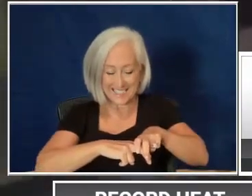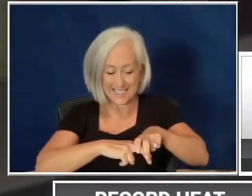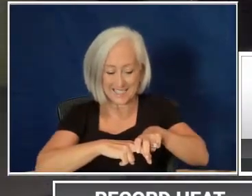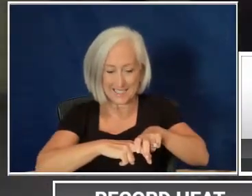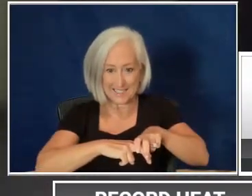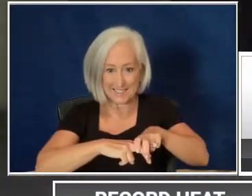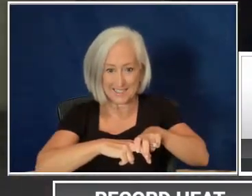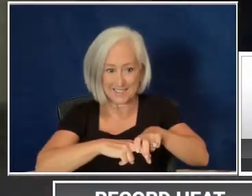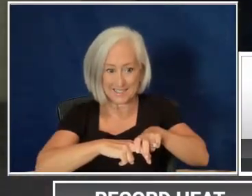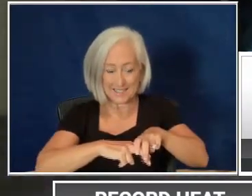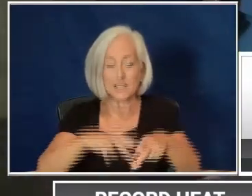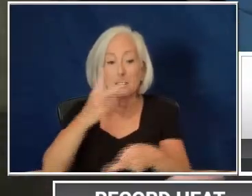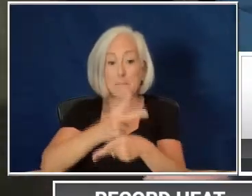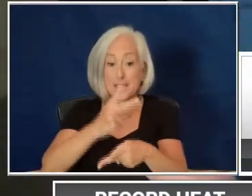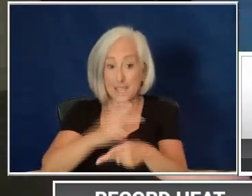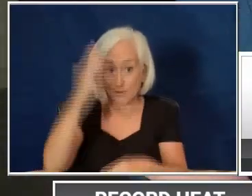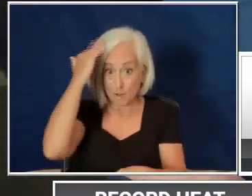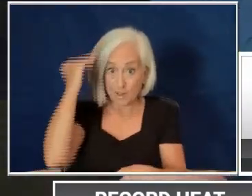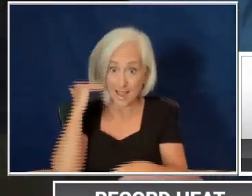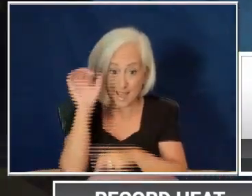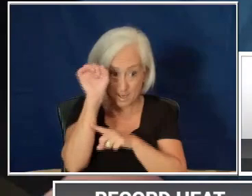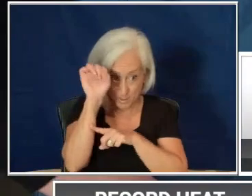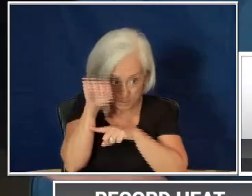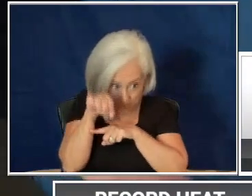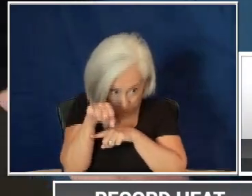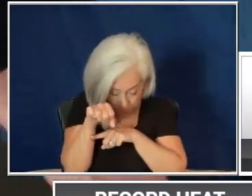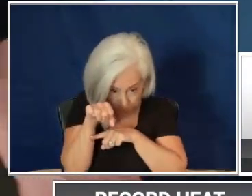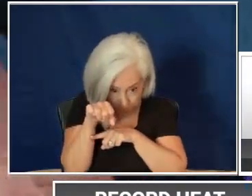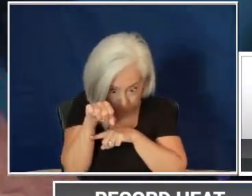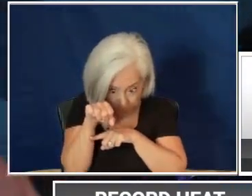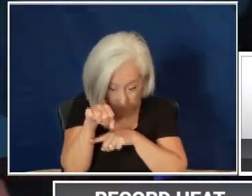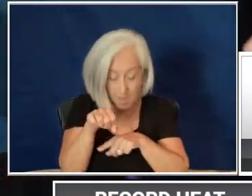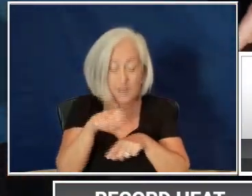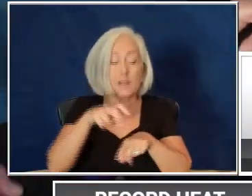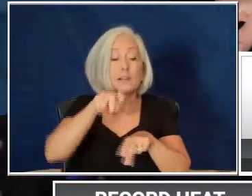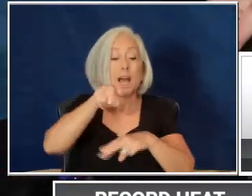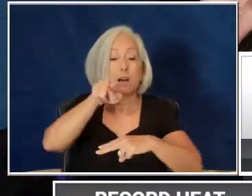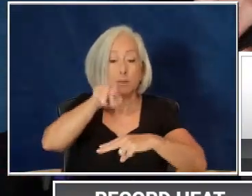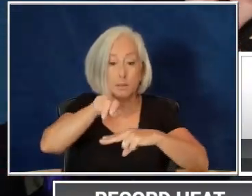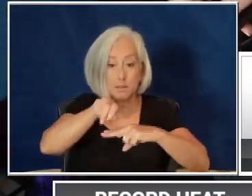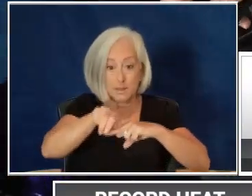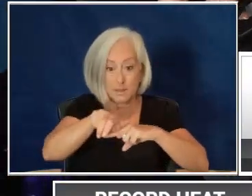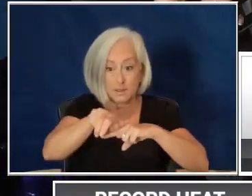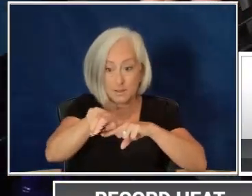Head. Okay. And then you're going to step your legs into the vehicle. Okay.